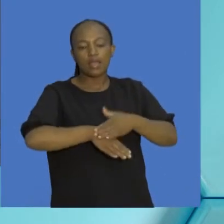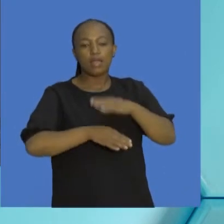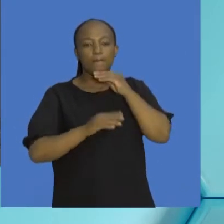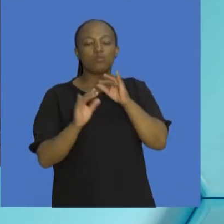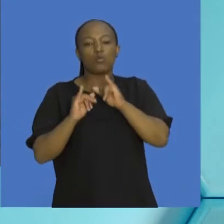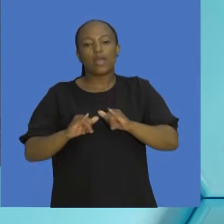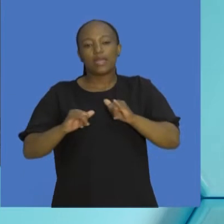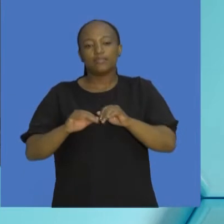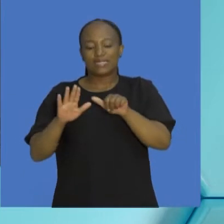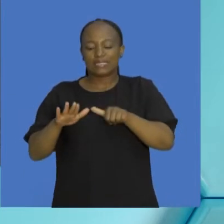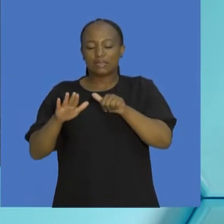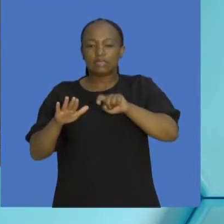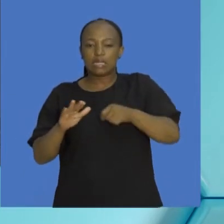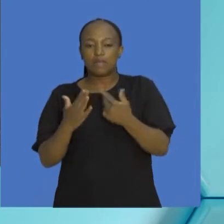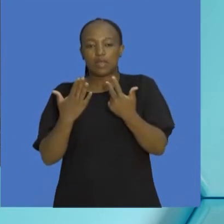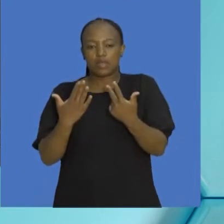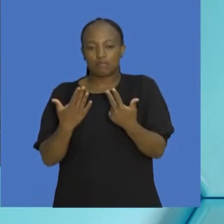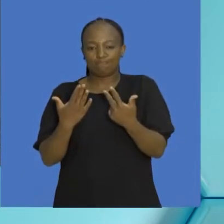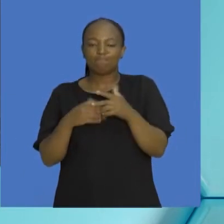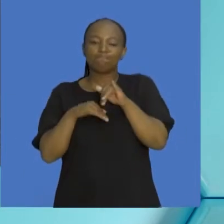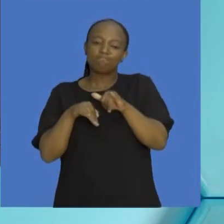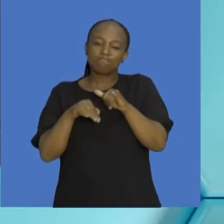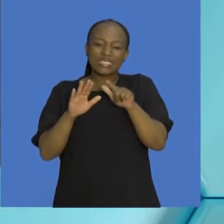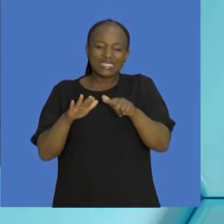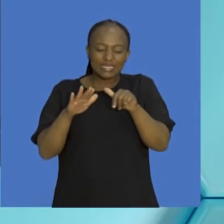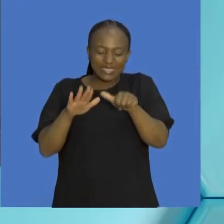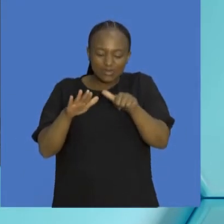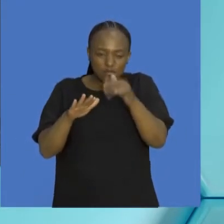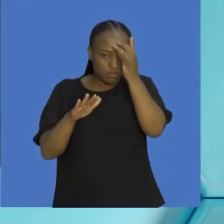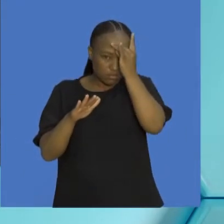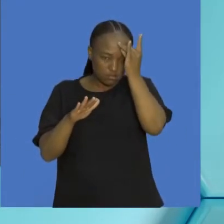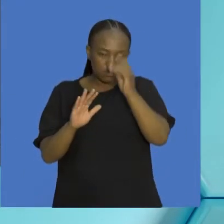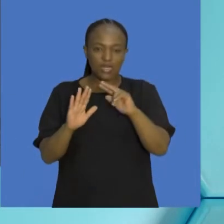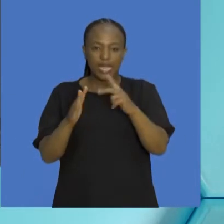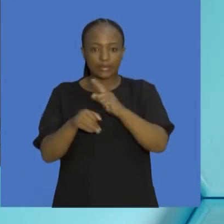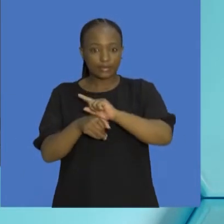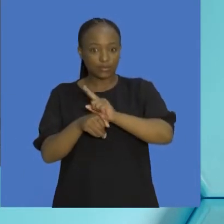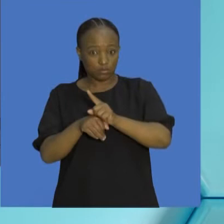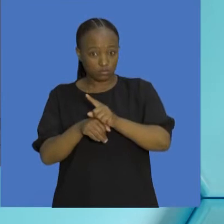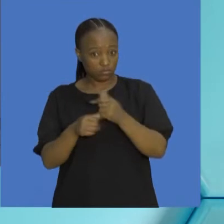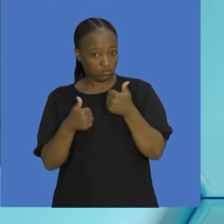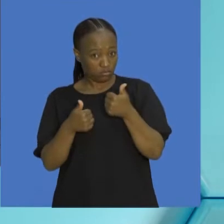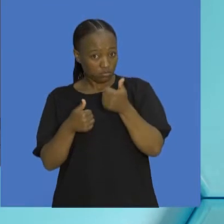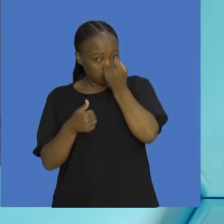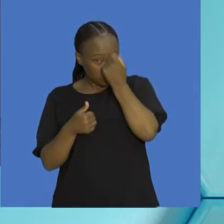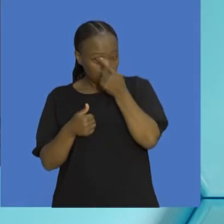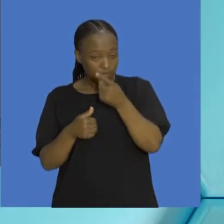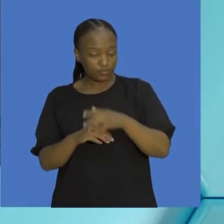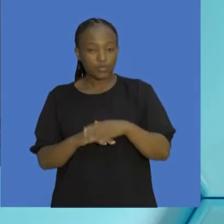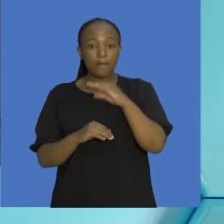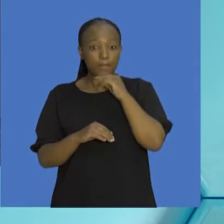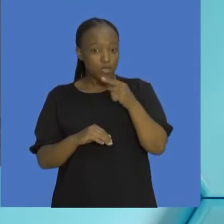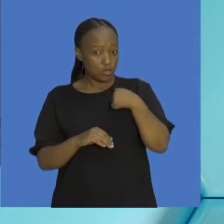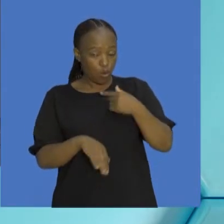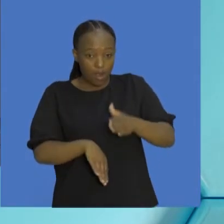about 16 minutes and 8 seconds. Okay, does that make sense? Does